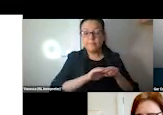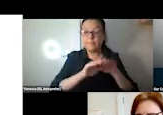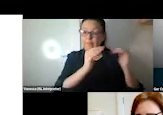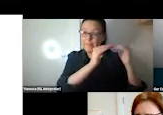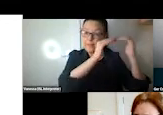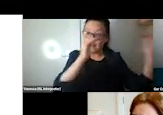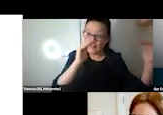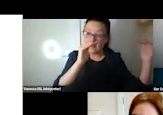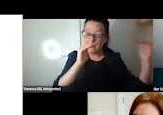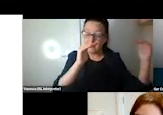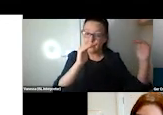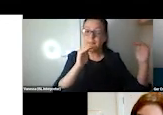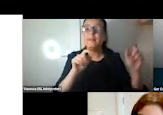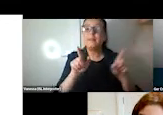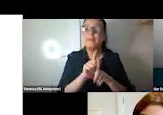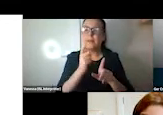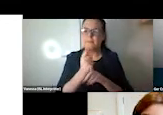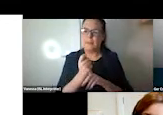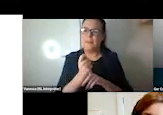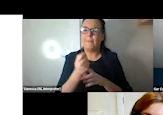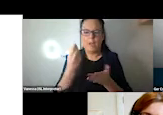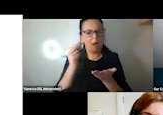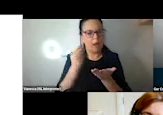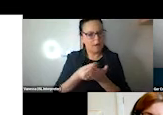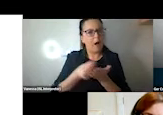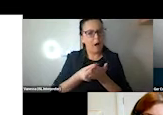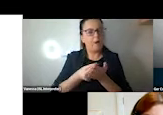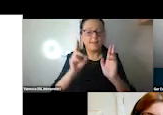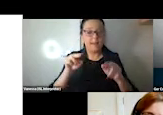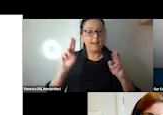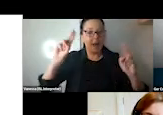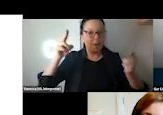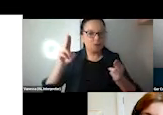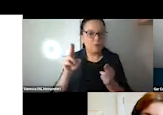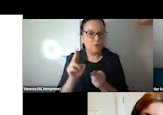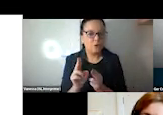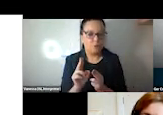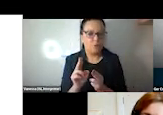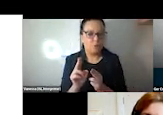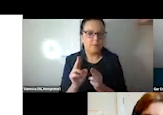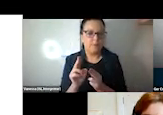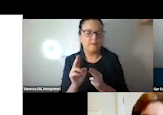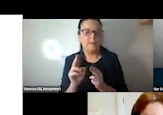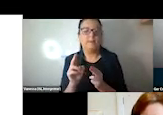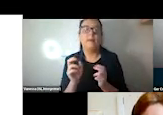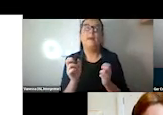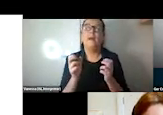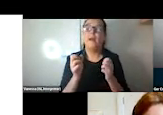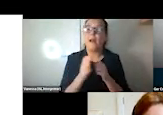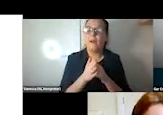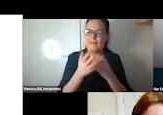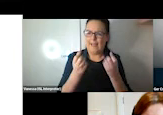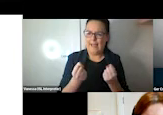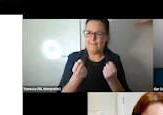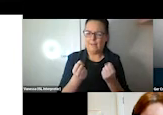the cost can be considerably reduced, being a key aspect of having a common